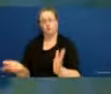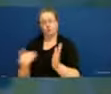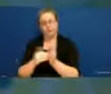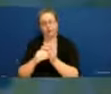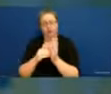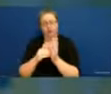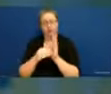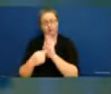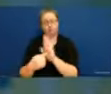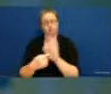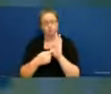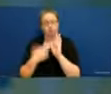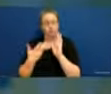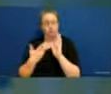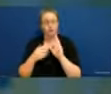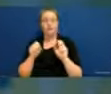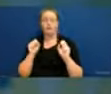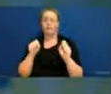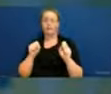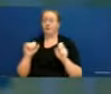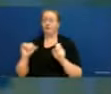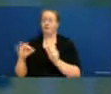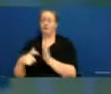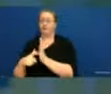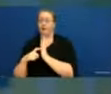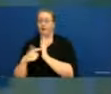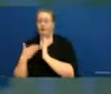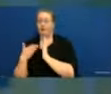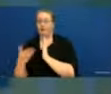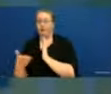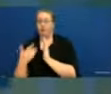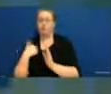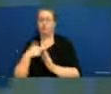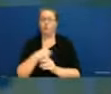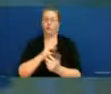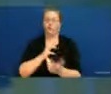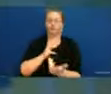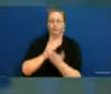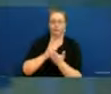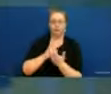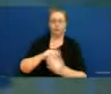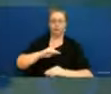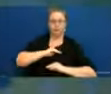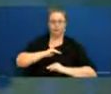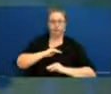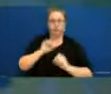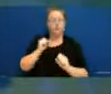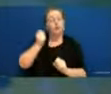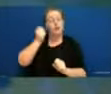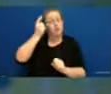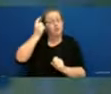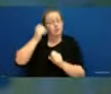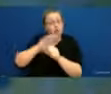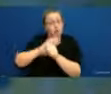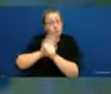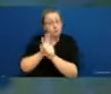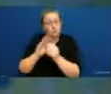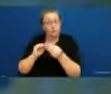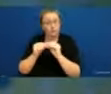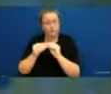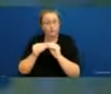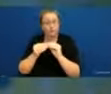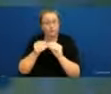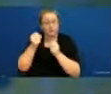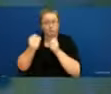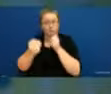hospitals. And what, again, that shows is that we have the capacity to meet demand, but as hospitalization of COVID-19